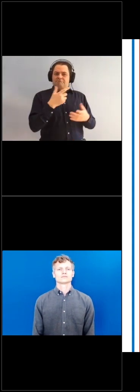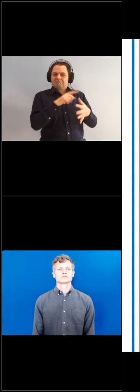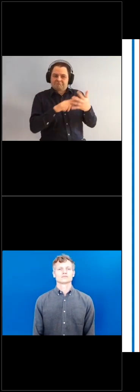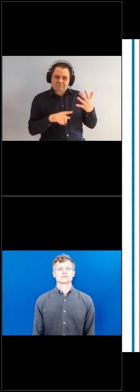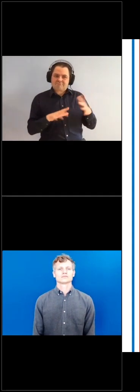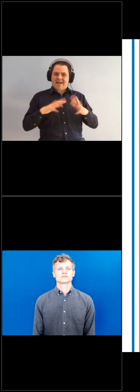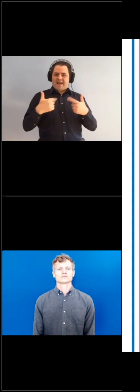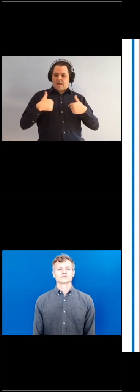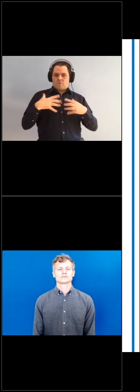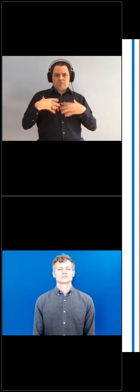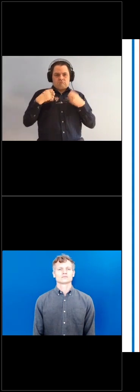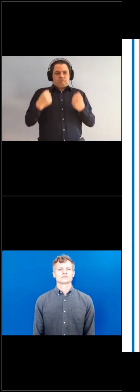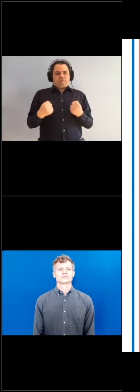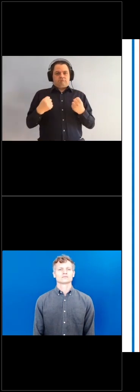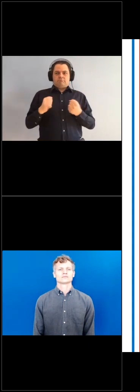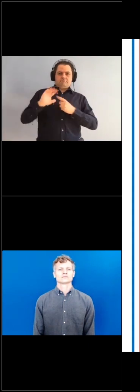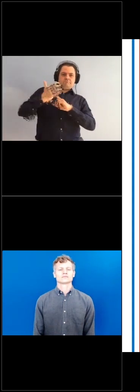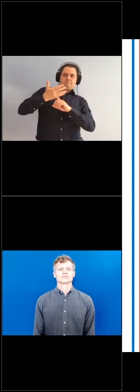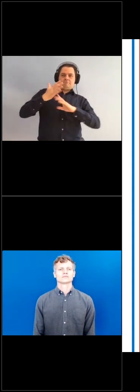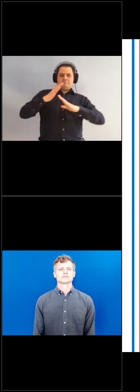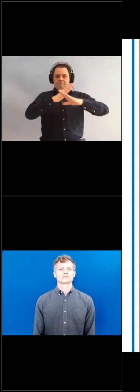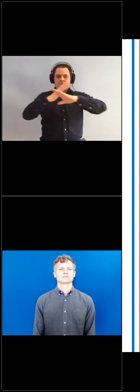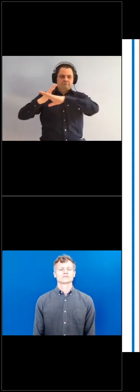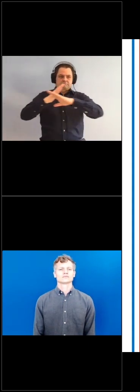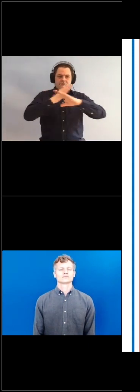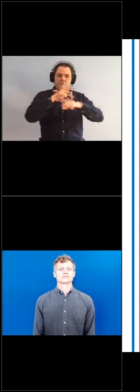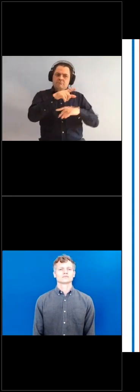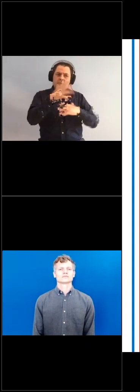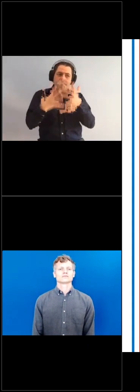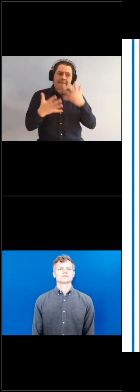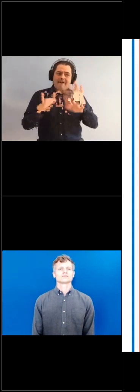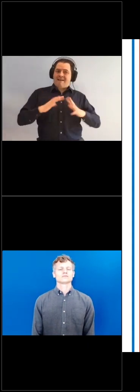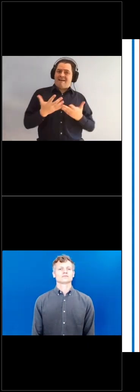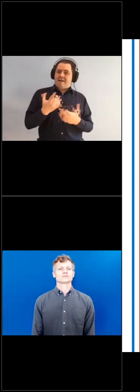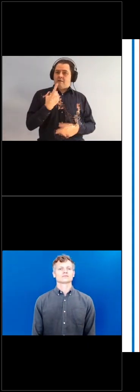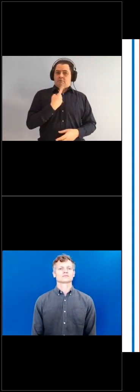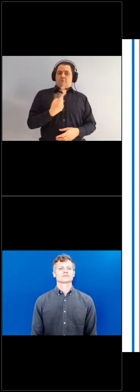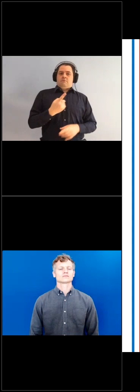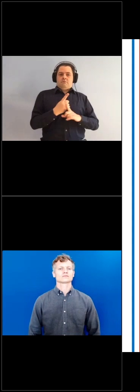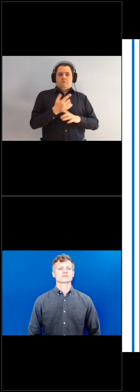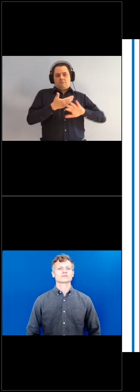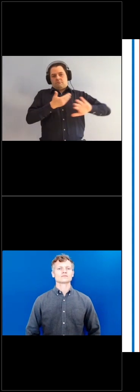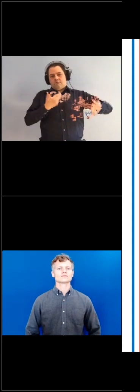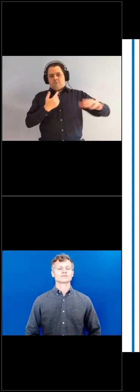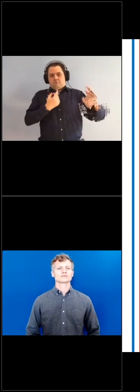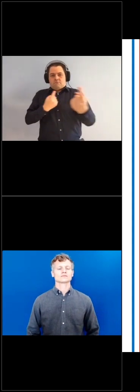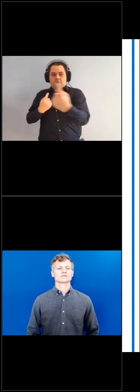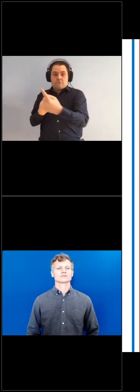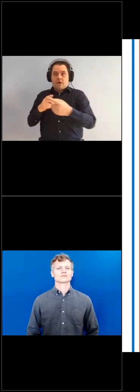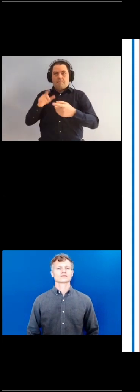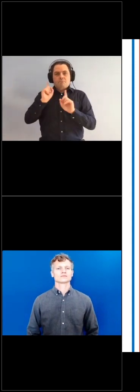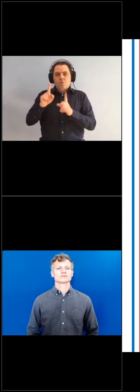example, information on how to prepare for public restrictions and isolation, such as preparing food, medication,